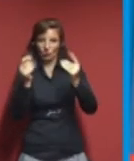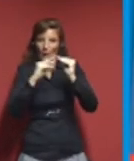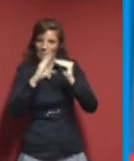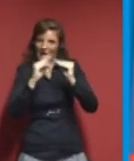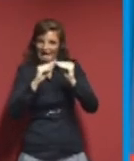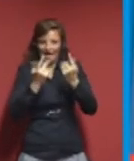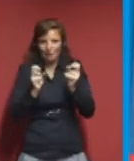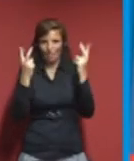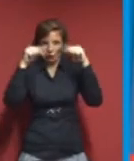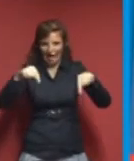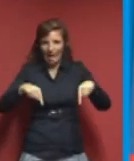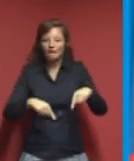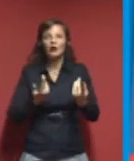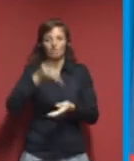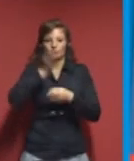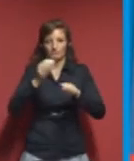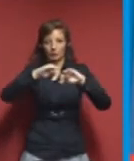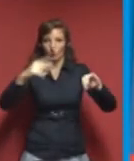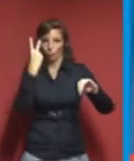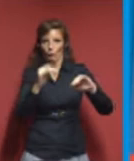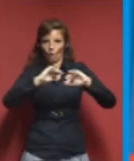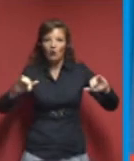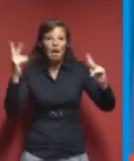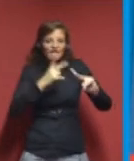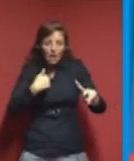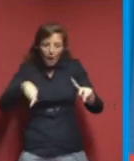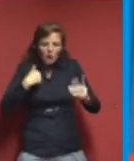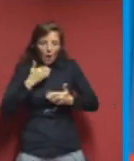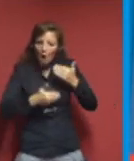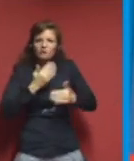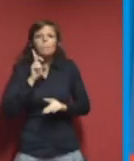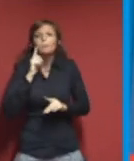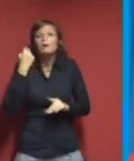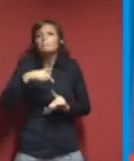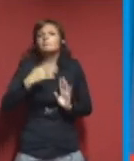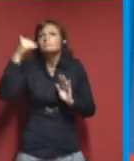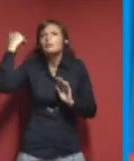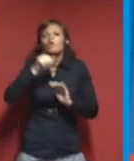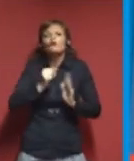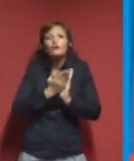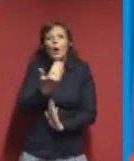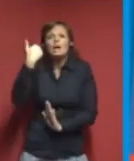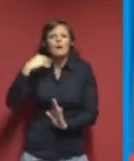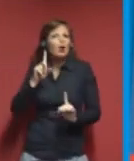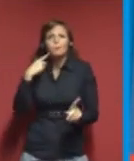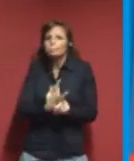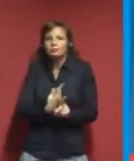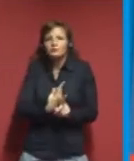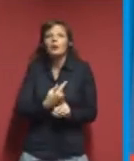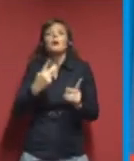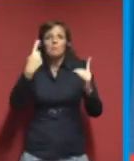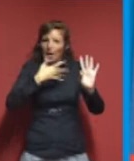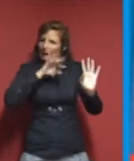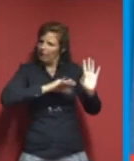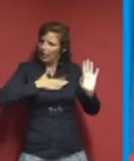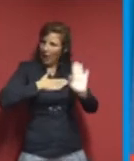kind of thing that we were doing 100 years ago, making cool things for ourselves, putting them online, showing instructions on how to make them. But we've